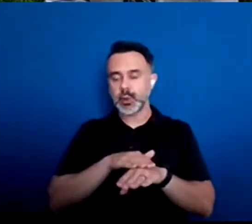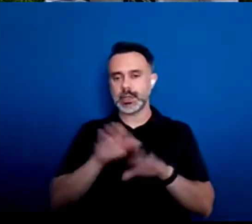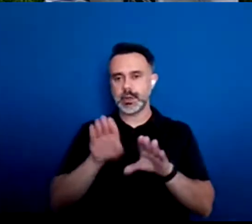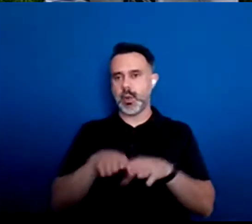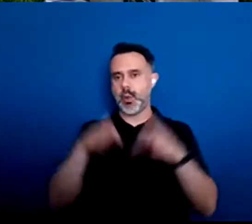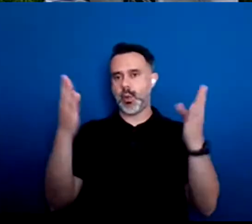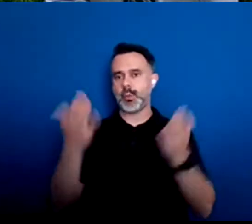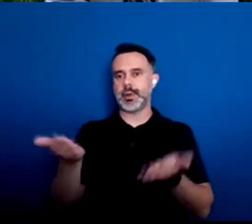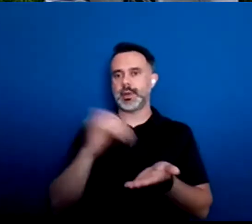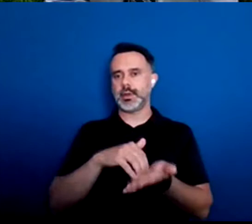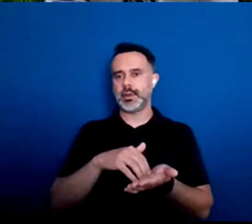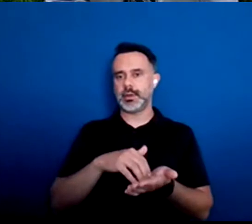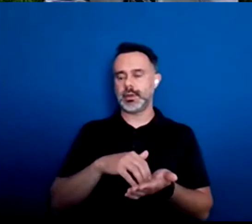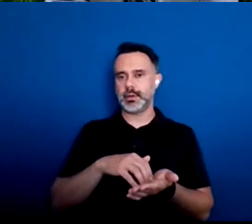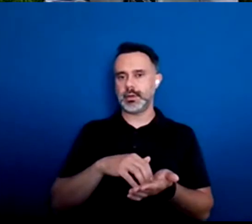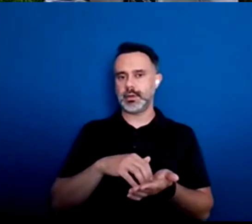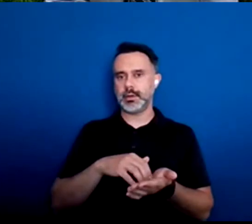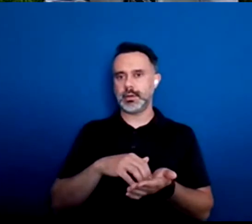with another surge.